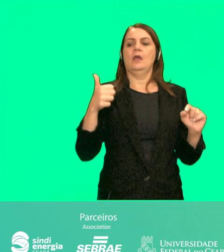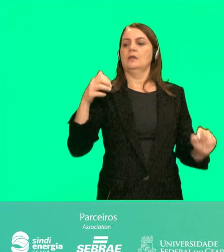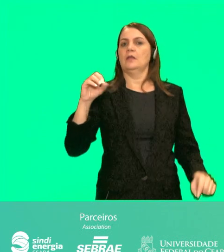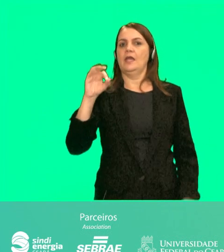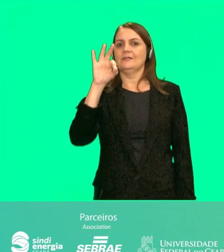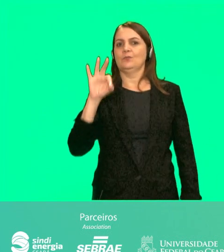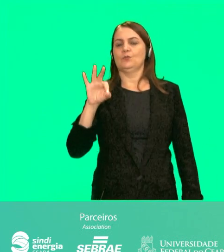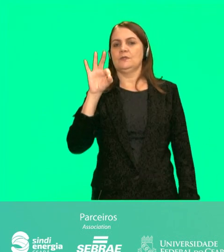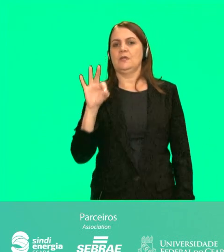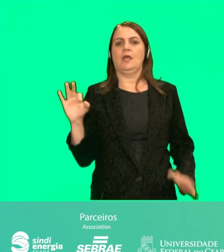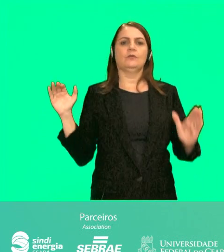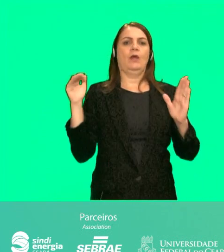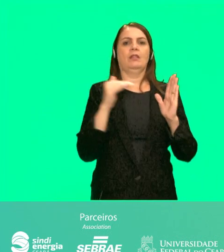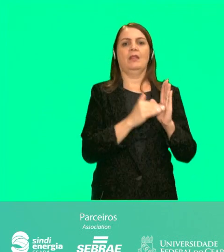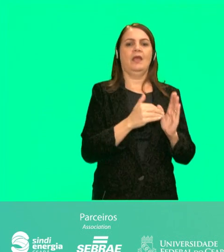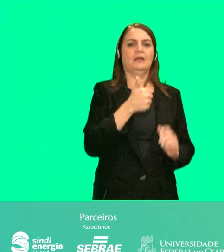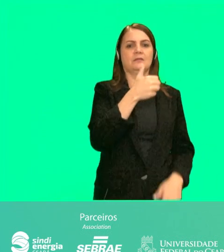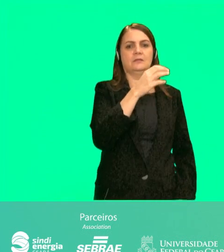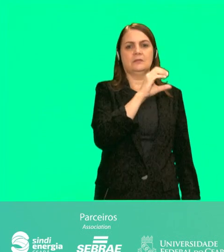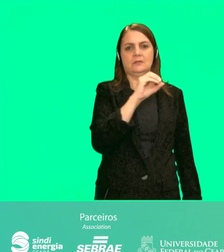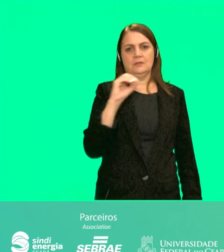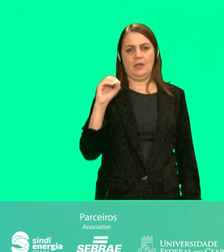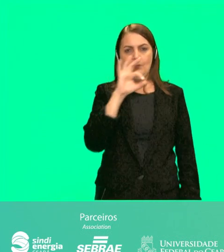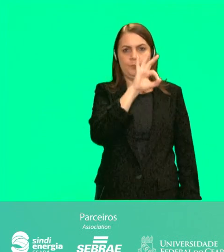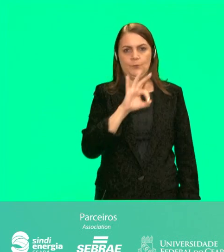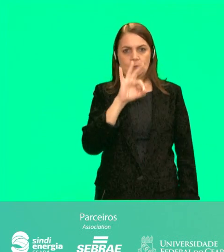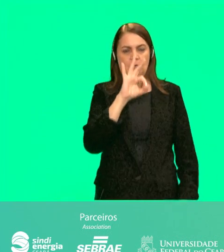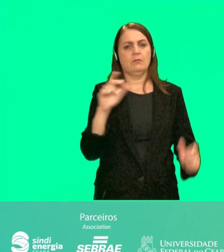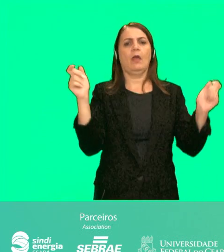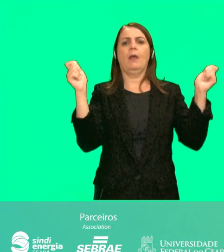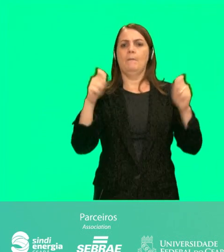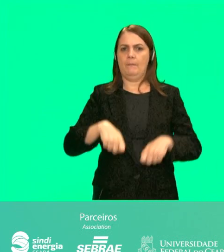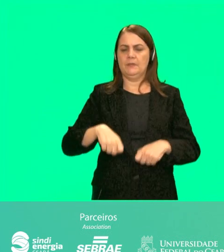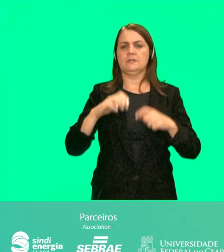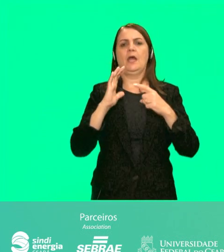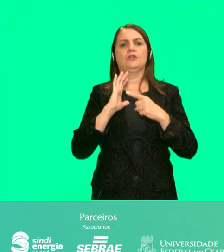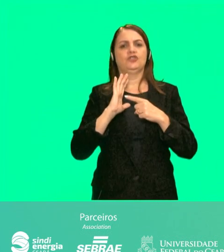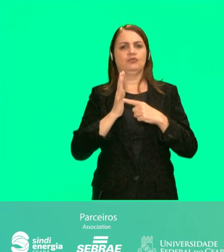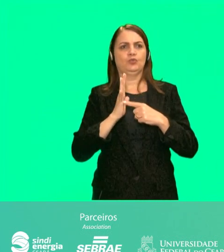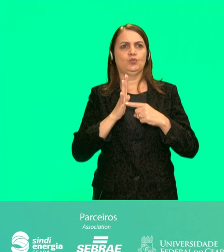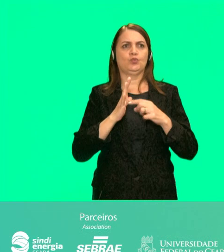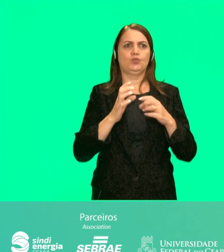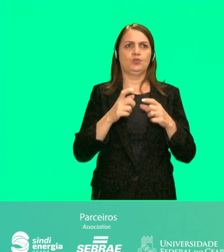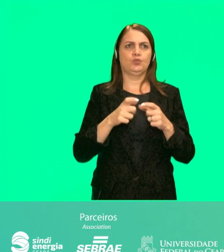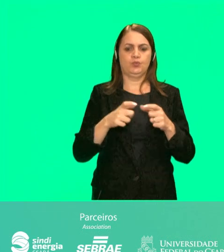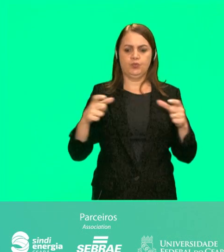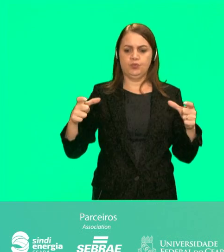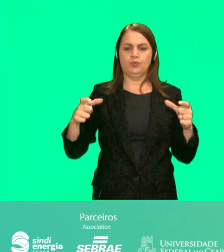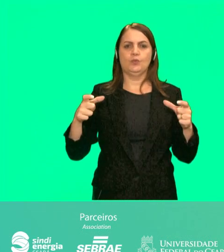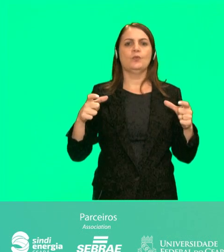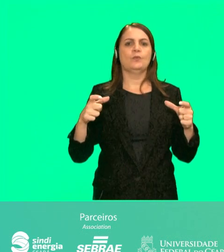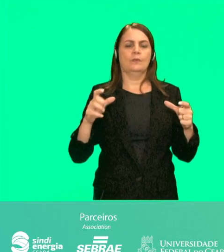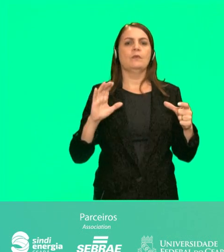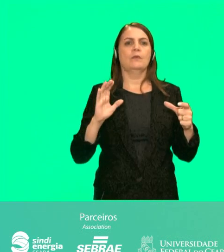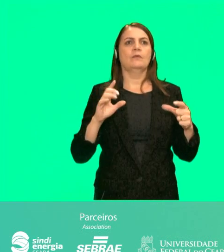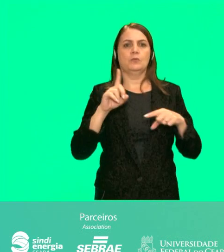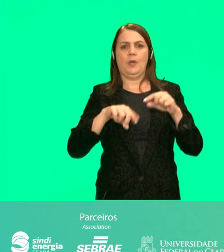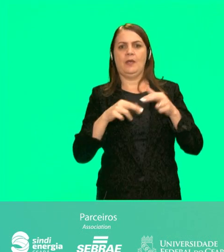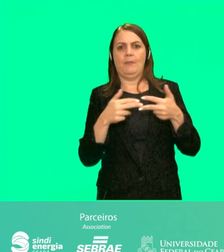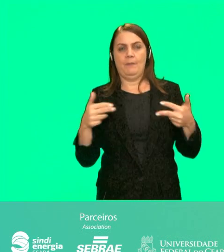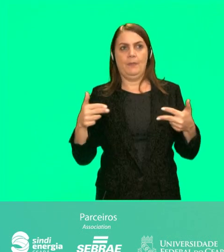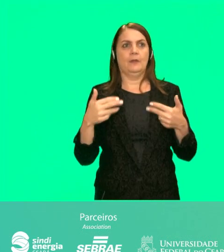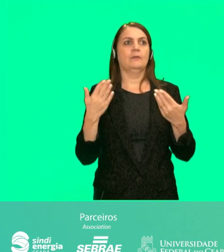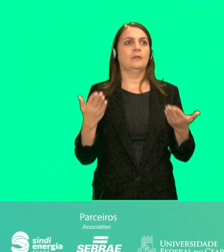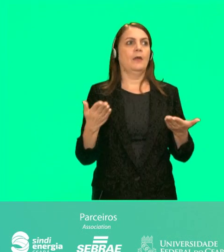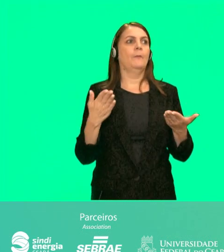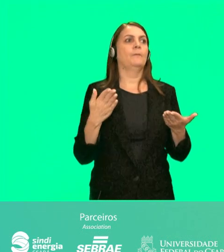capacidade a you 100% de have capacidade 10% to e o tempo, né, 100% de regulation of resposta, de capacity, ramp-up, and you ramp-down, have entre ramp esse up and ramp intervalo down